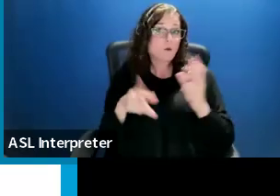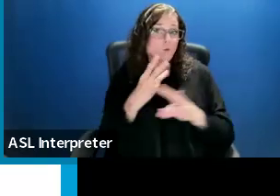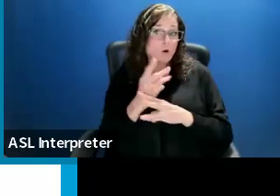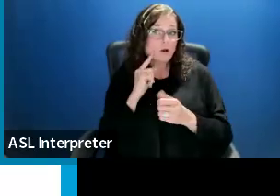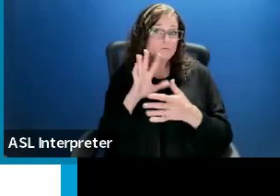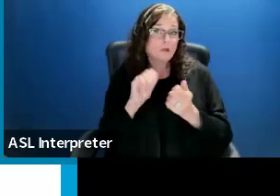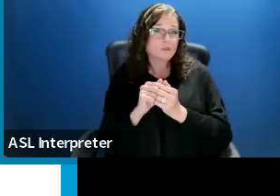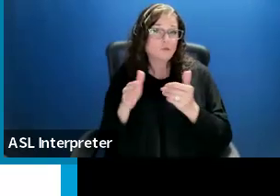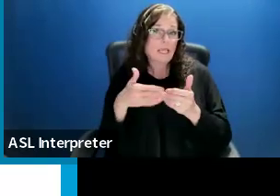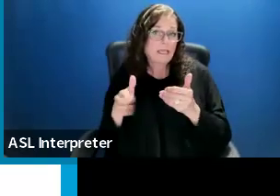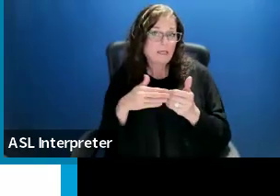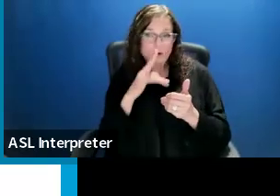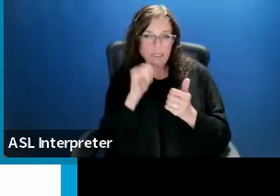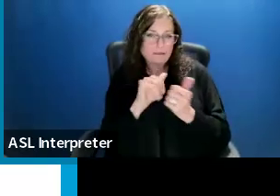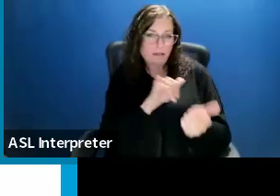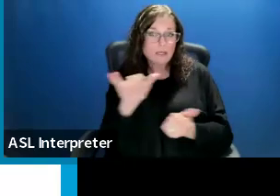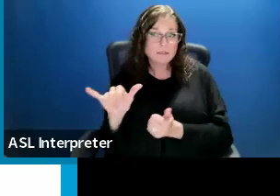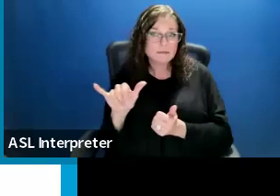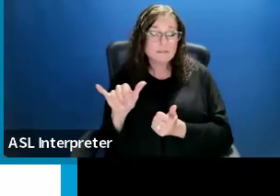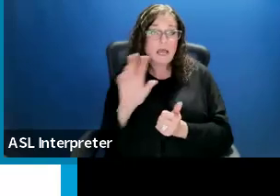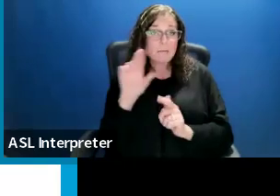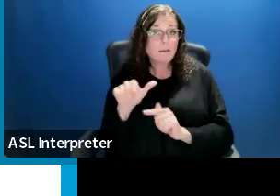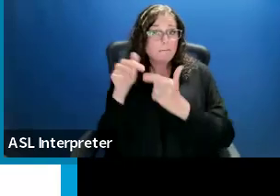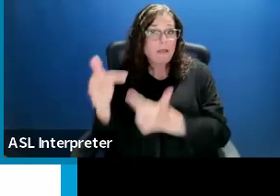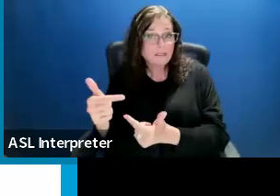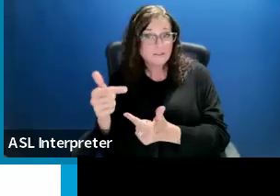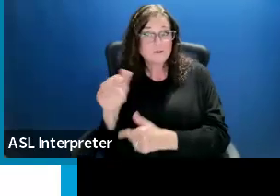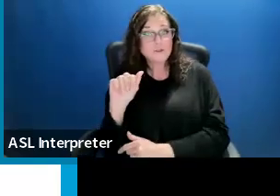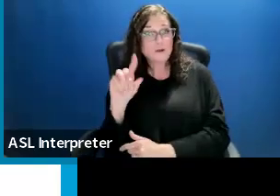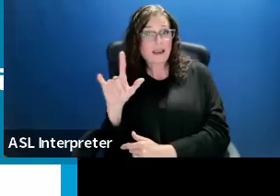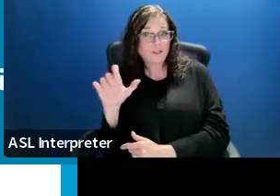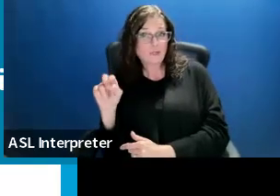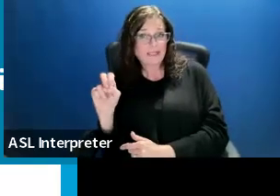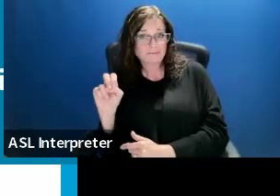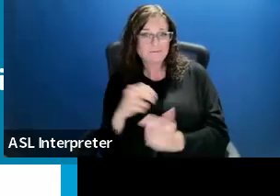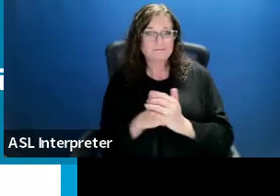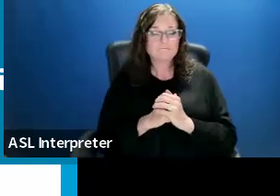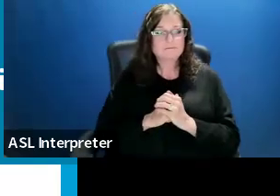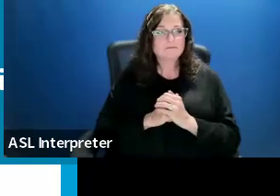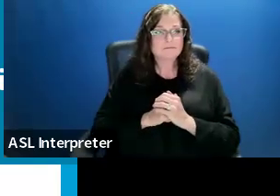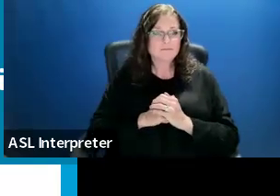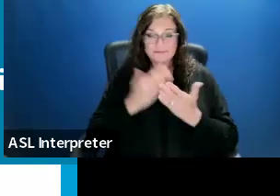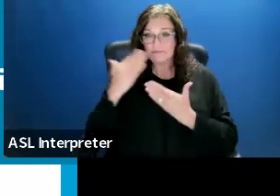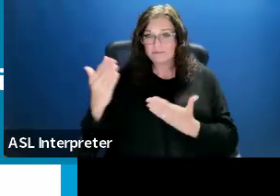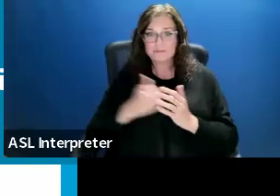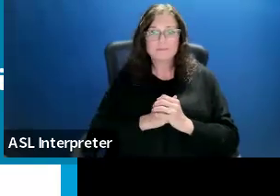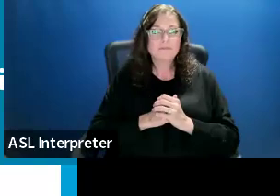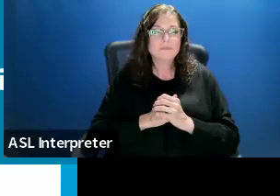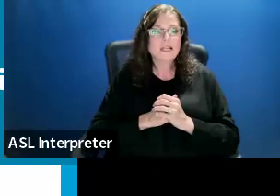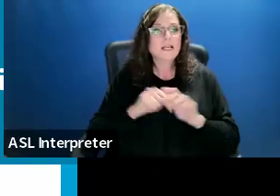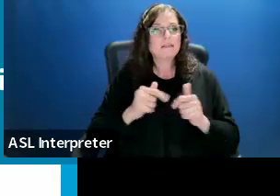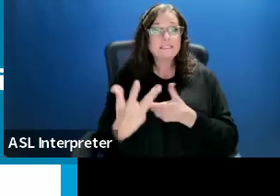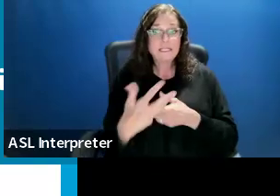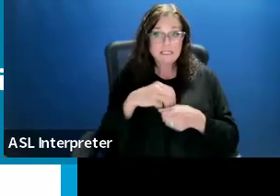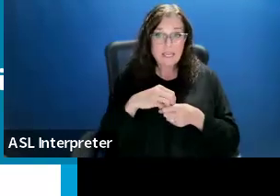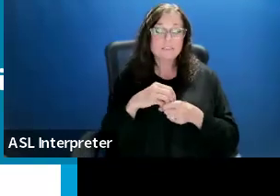also speak to gatekeepers and kids alike. And now I will pass things over to Adrian. Thank you. This